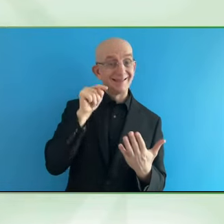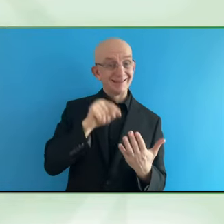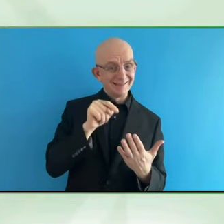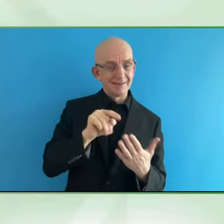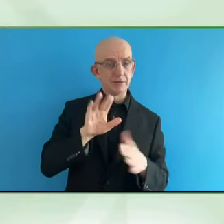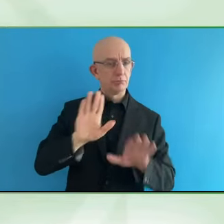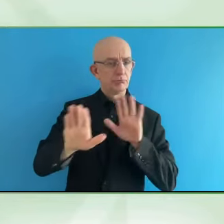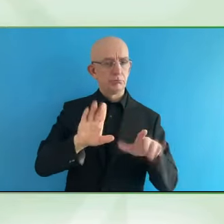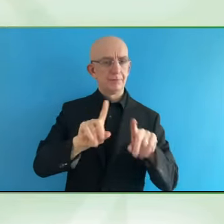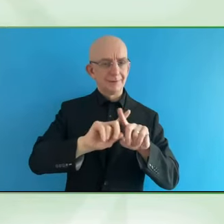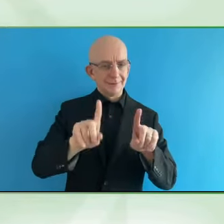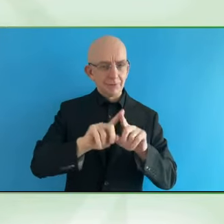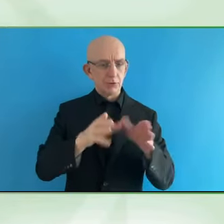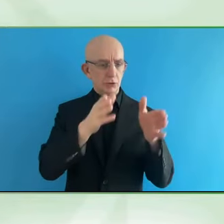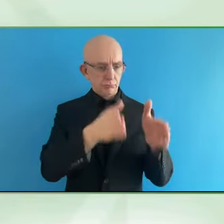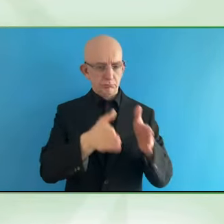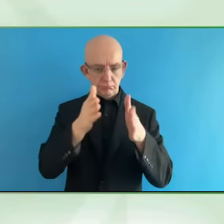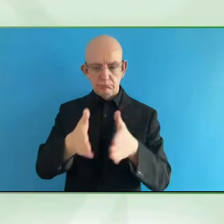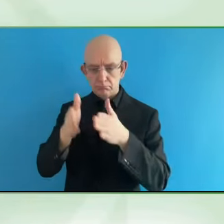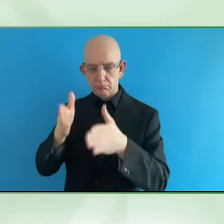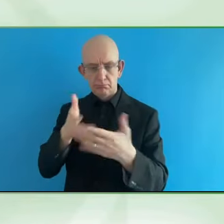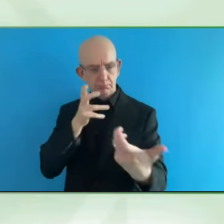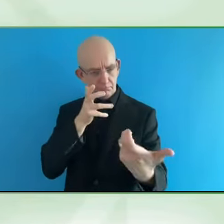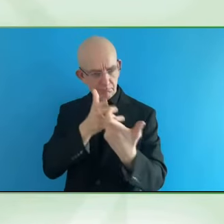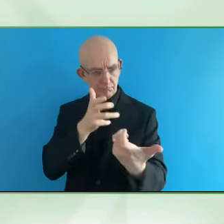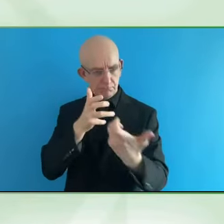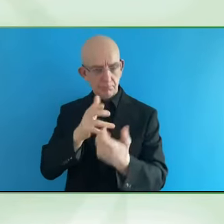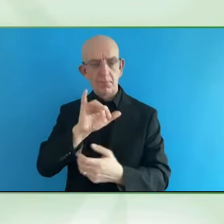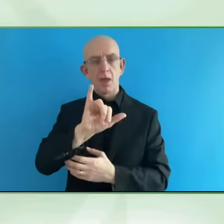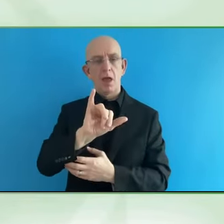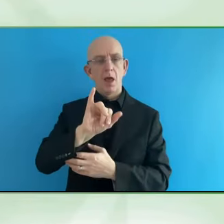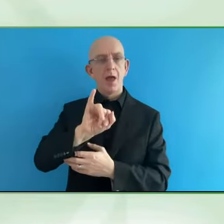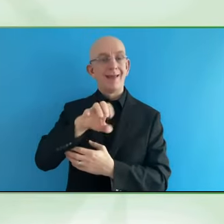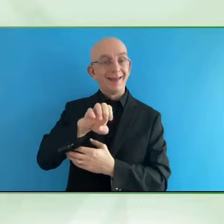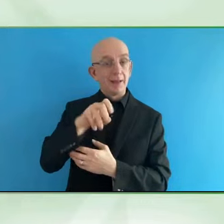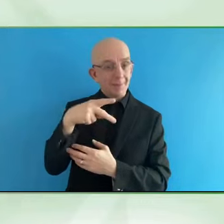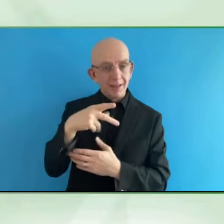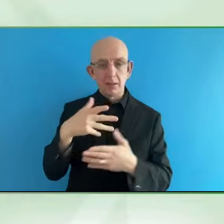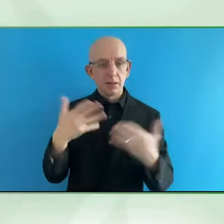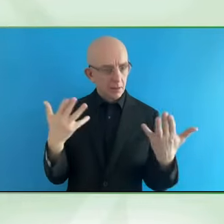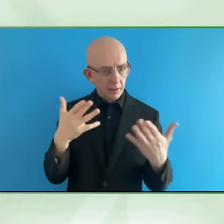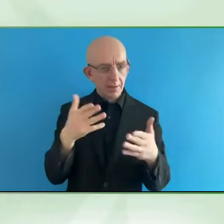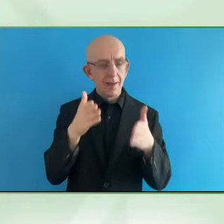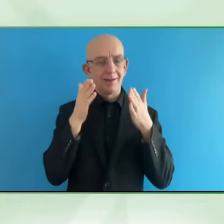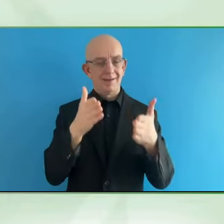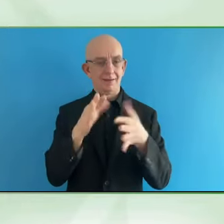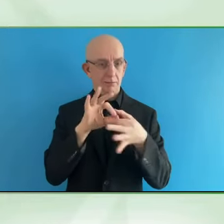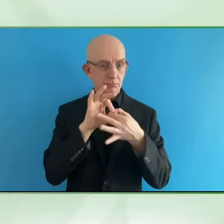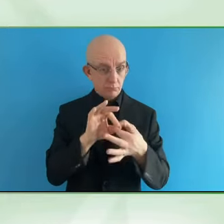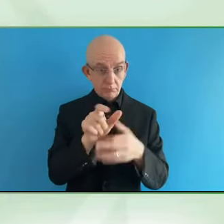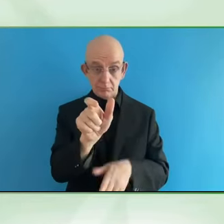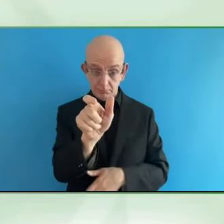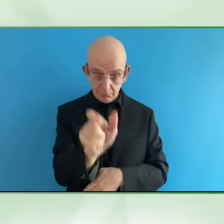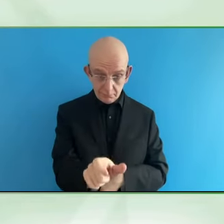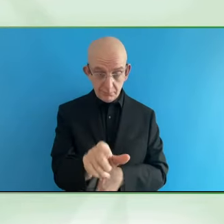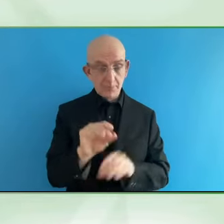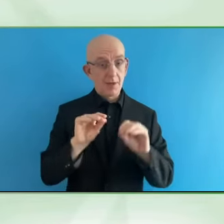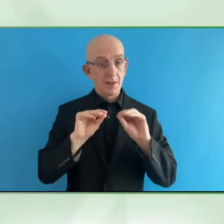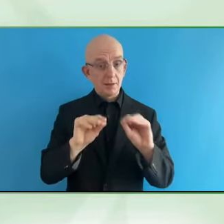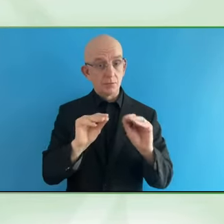that are the same everywhere in Italy, according to the level of education and